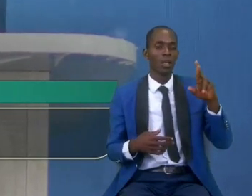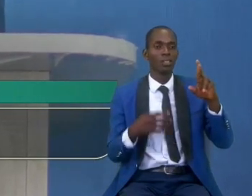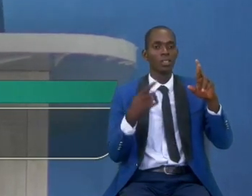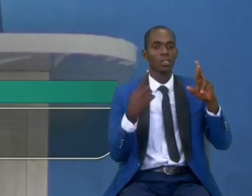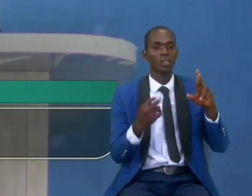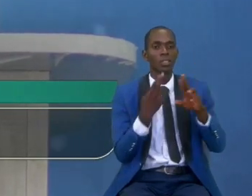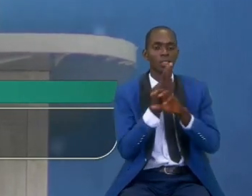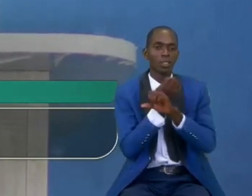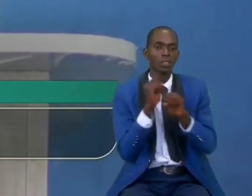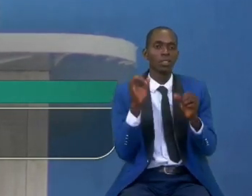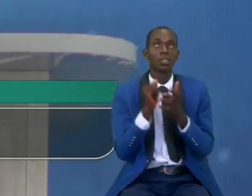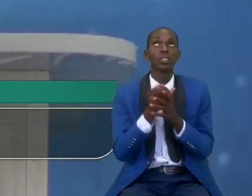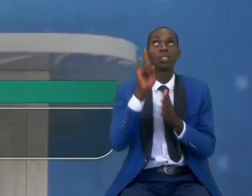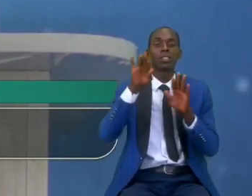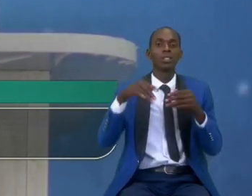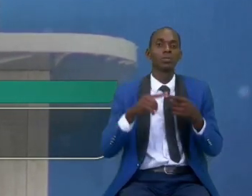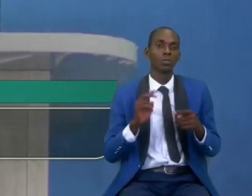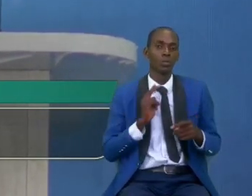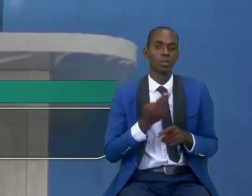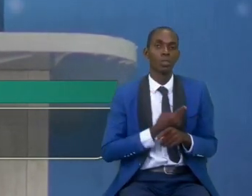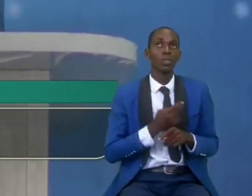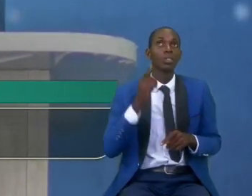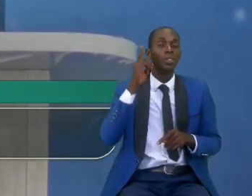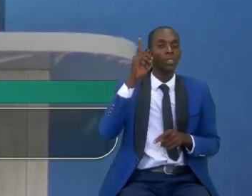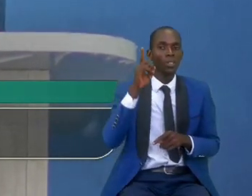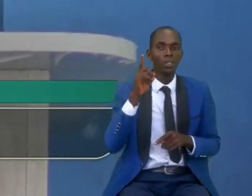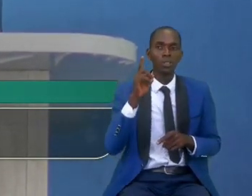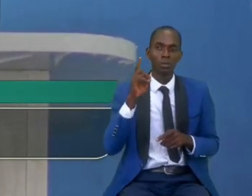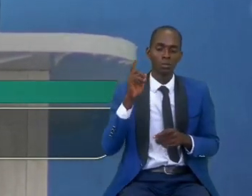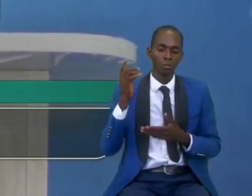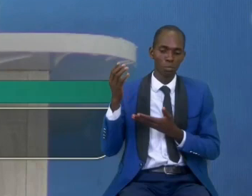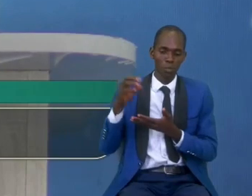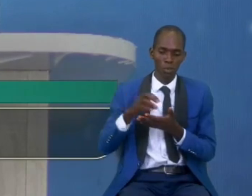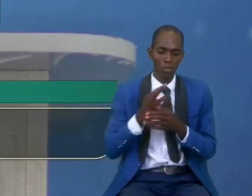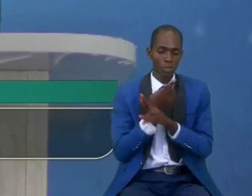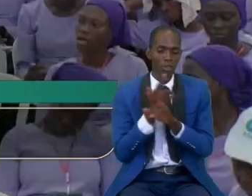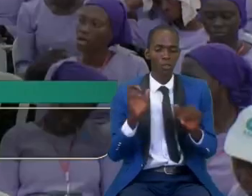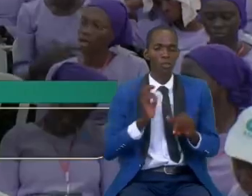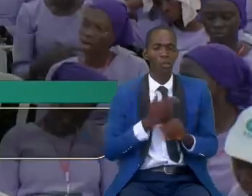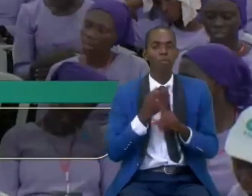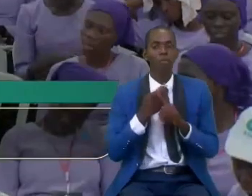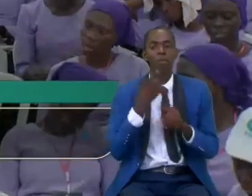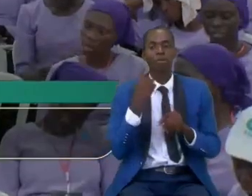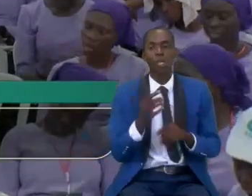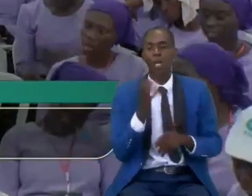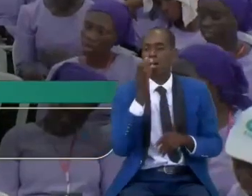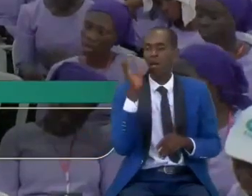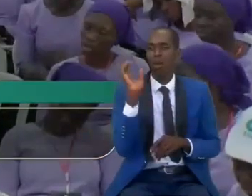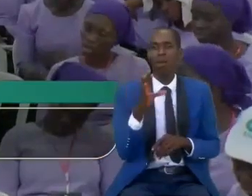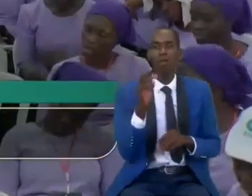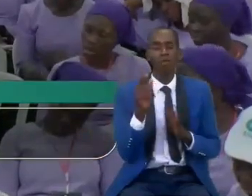the curse of the law. Every curse broken in your life.